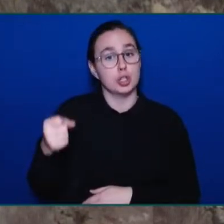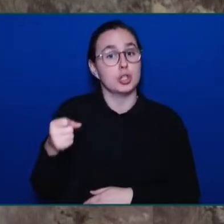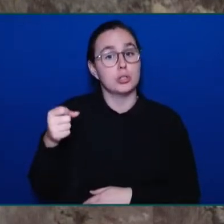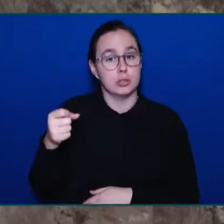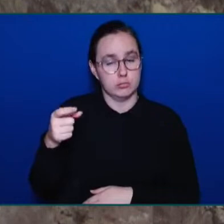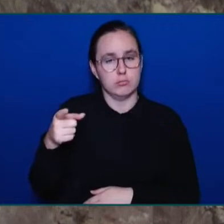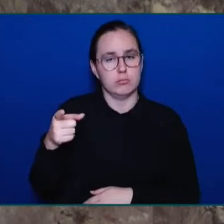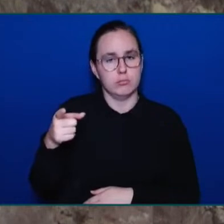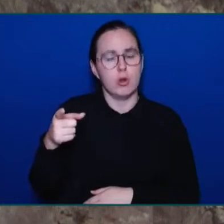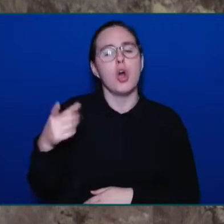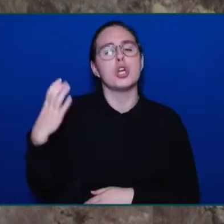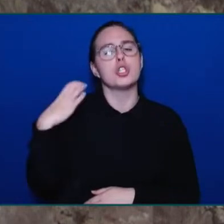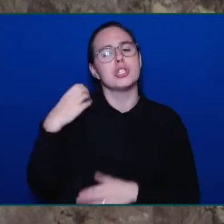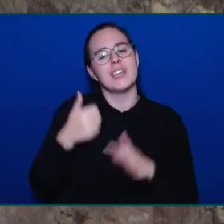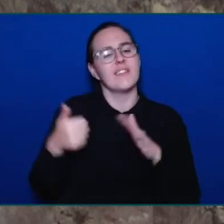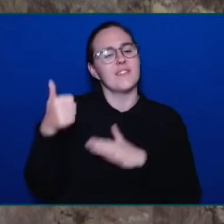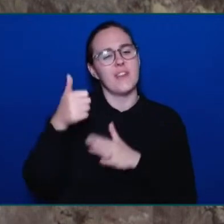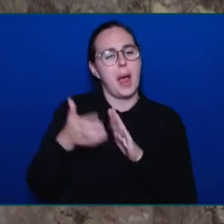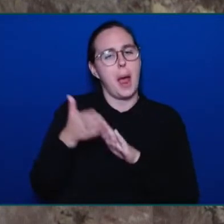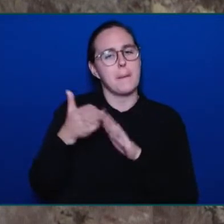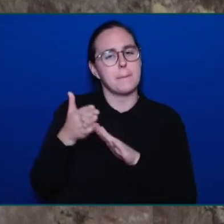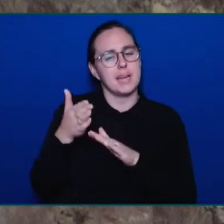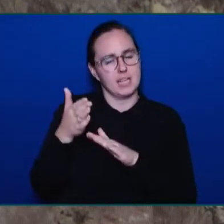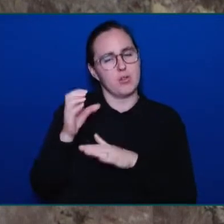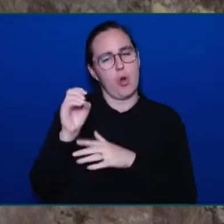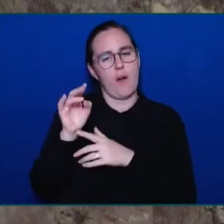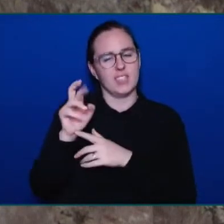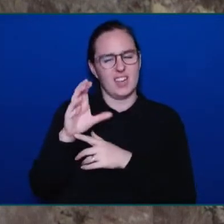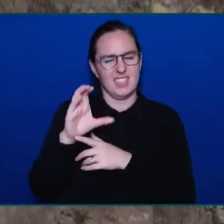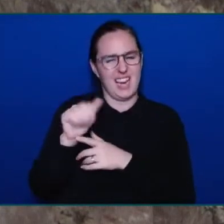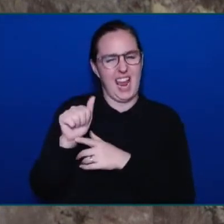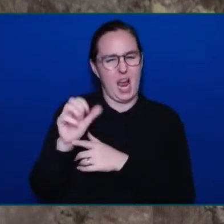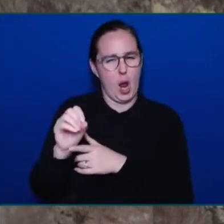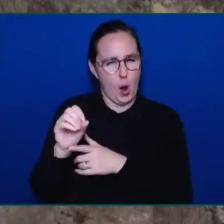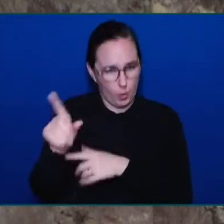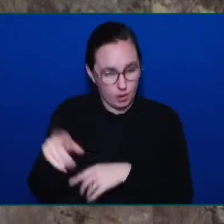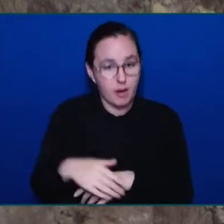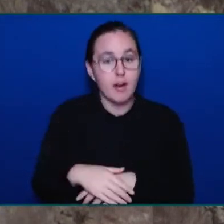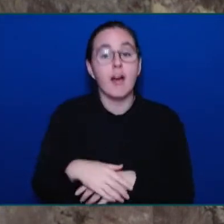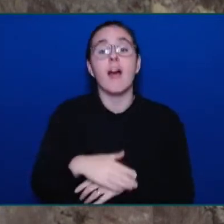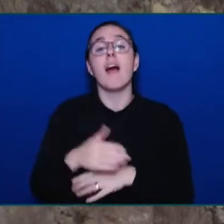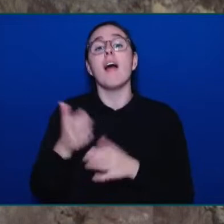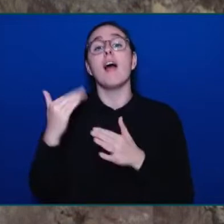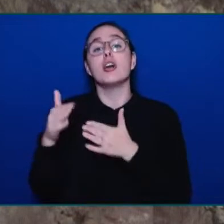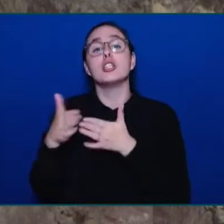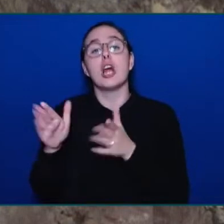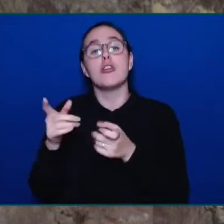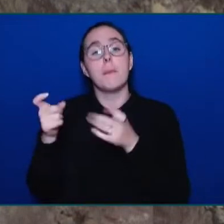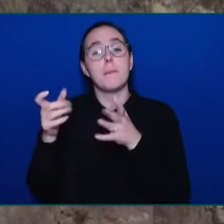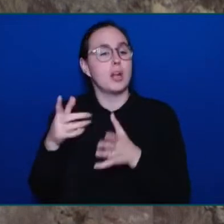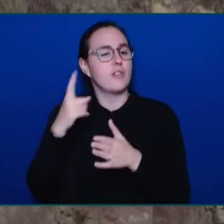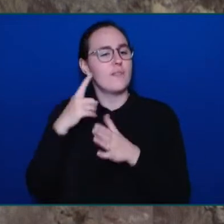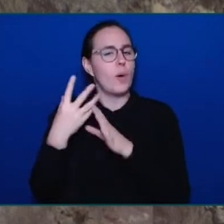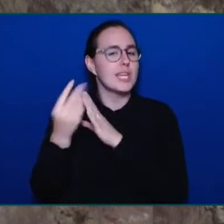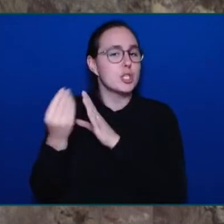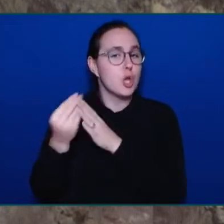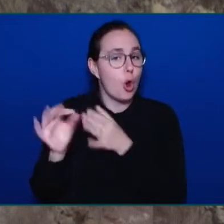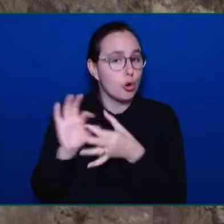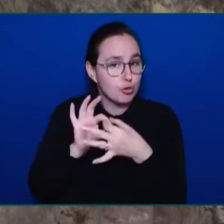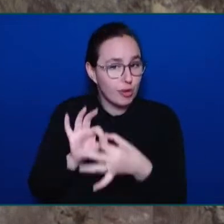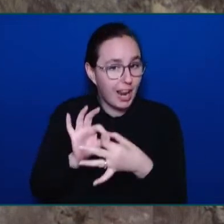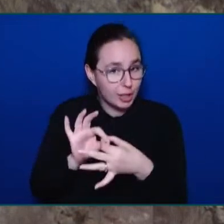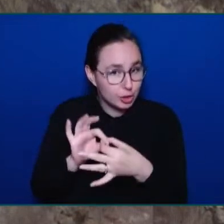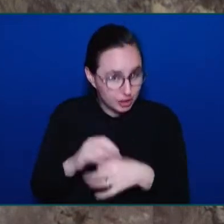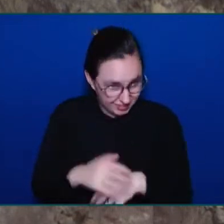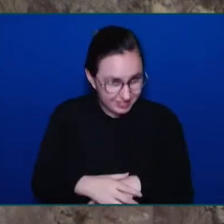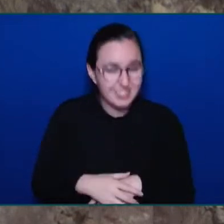Metro Vancouver General Manager of External Relations. They are here to talk about their priorities with different ministries. And Metro